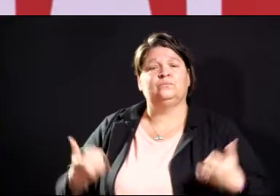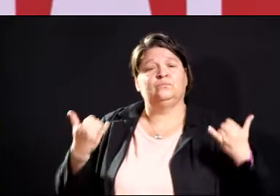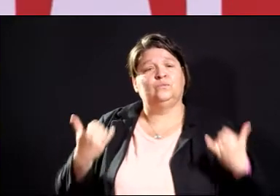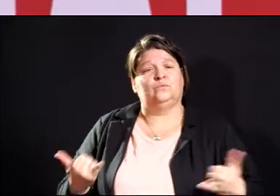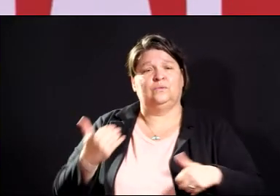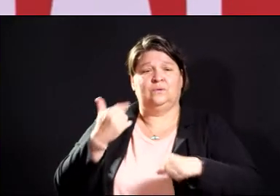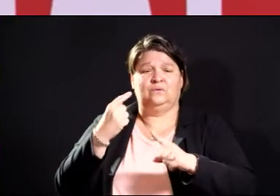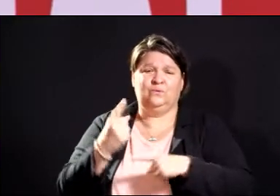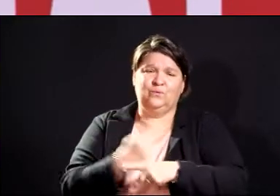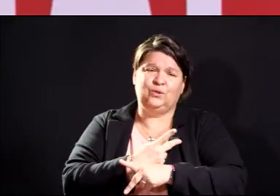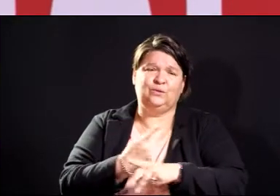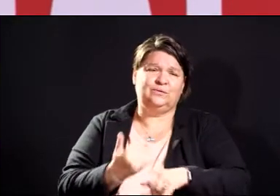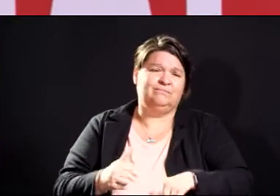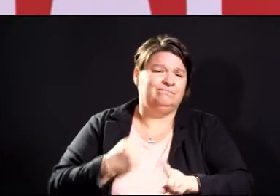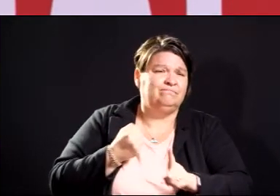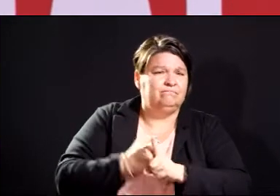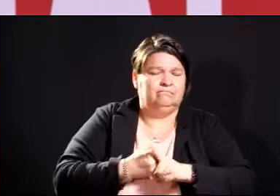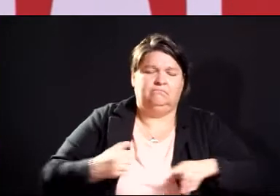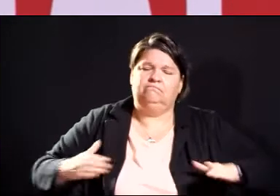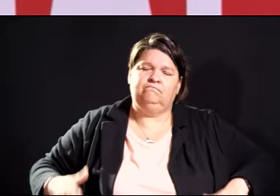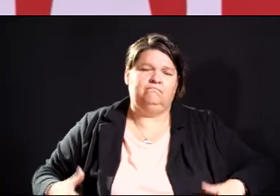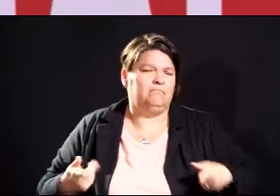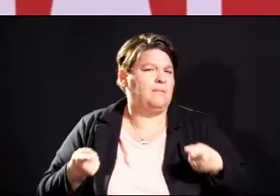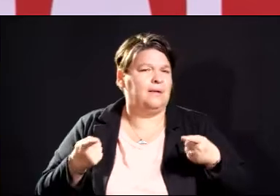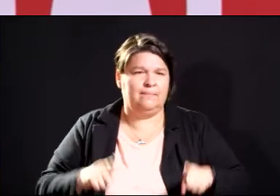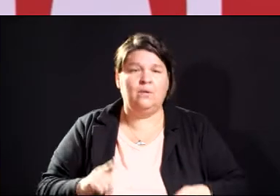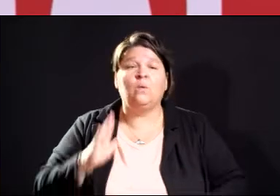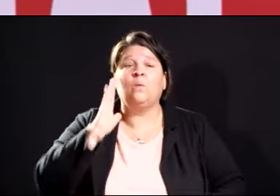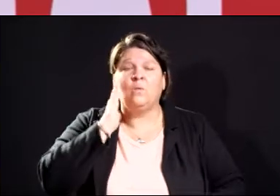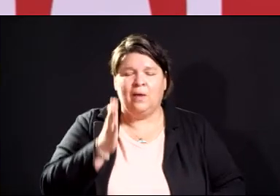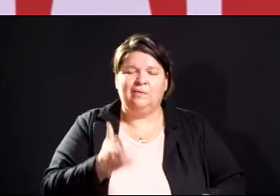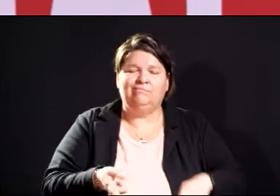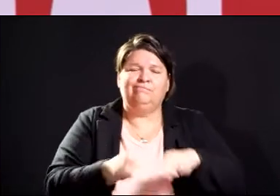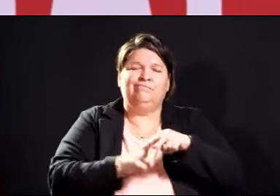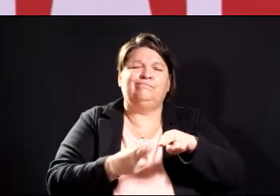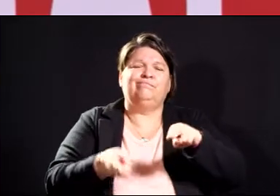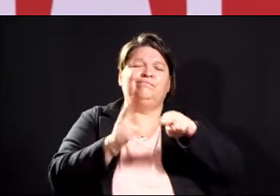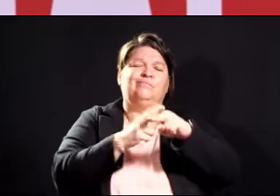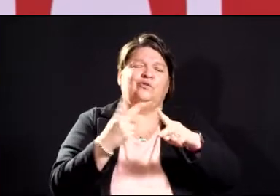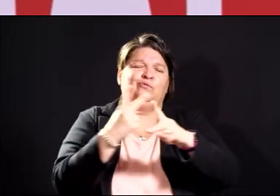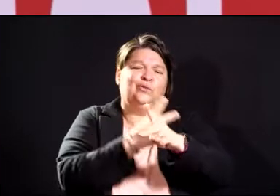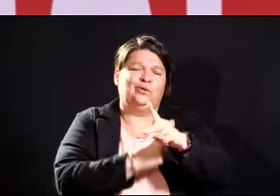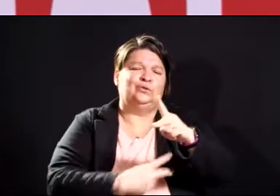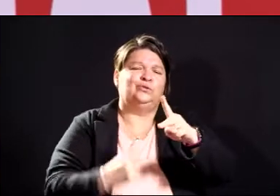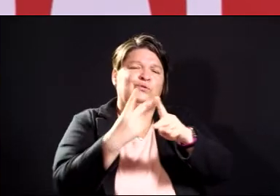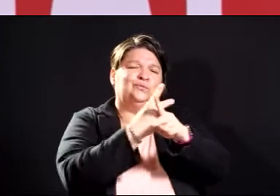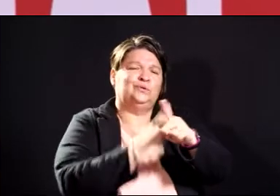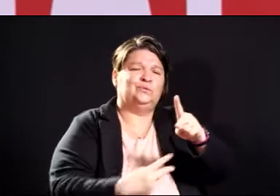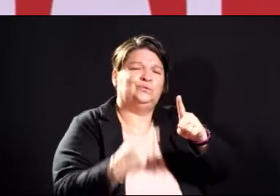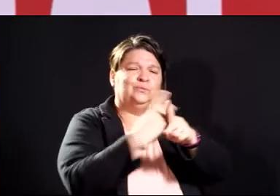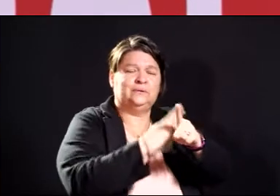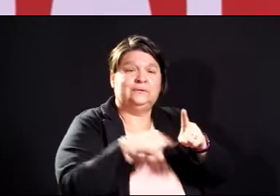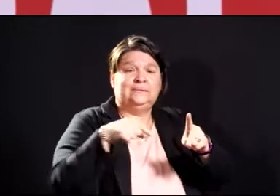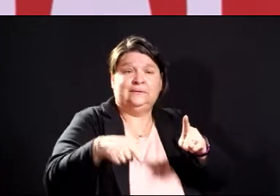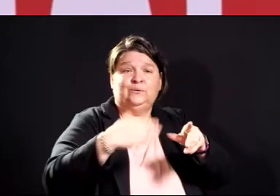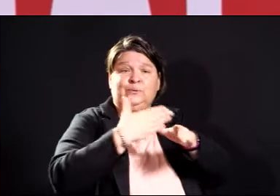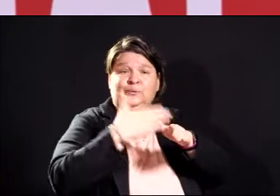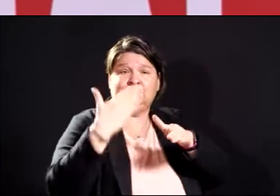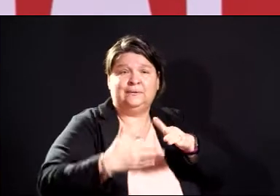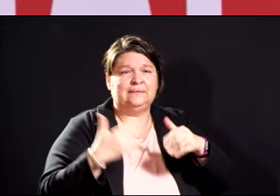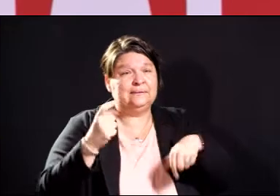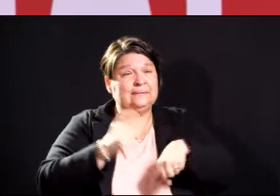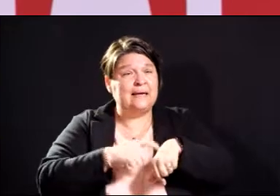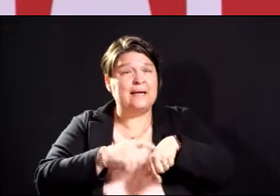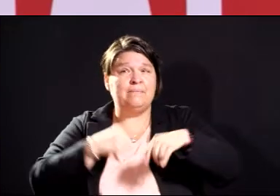doom and gloom. This is a season and a weekend of hope that we should all rally behind. We should understand we're